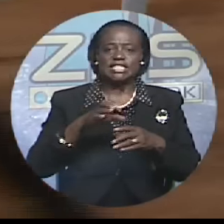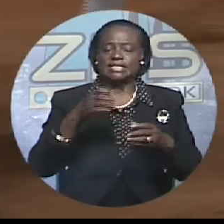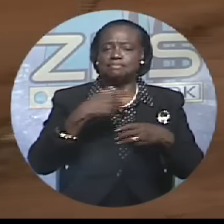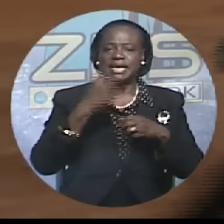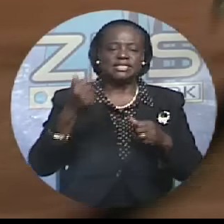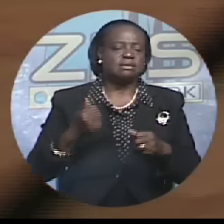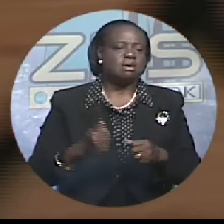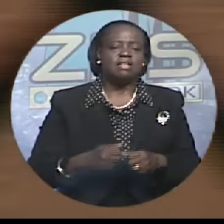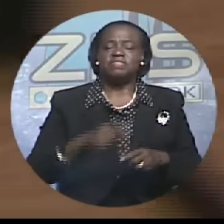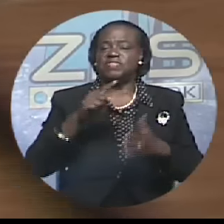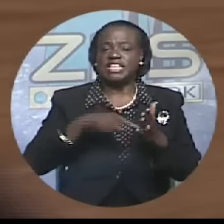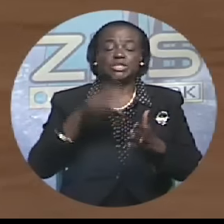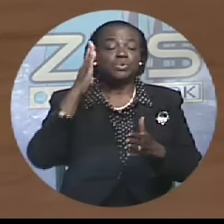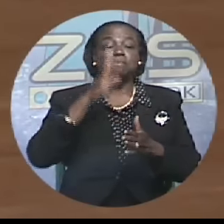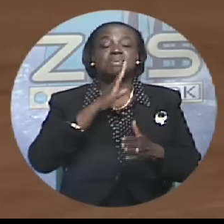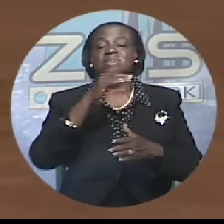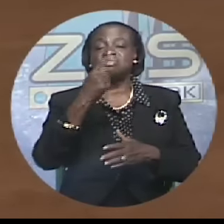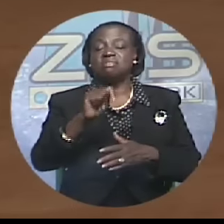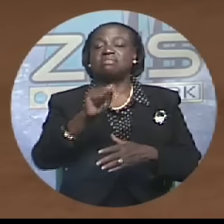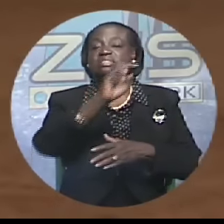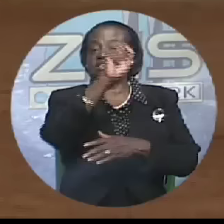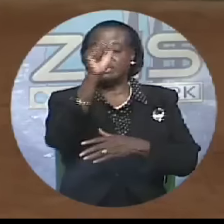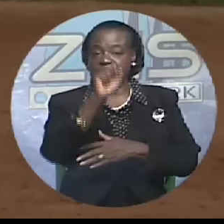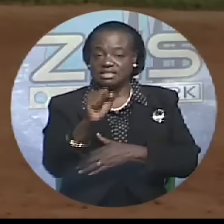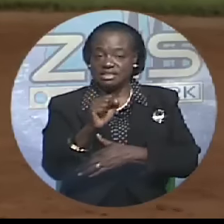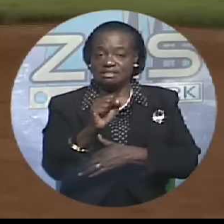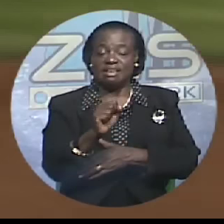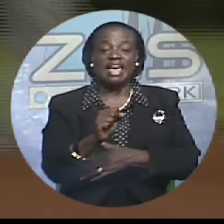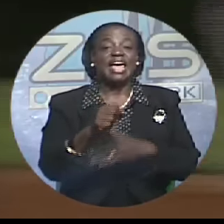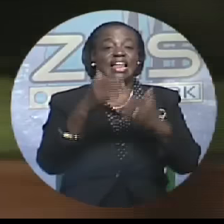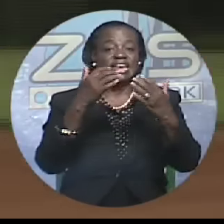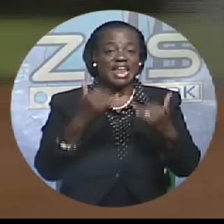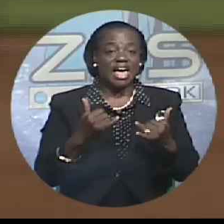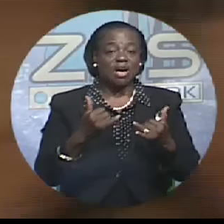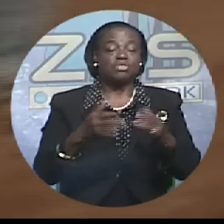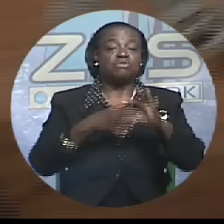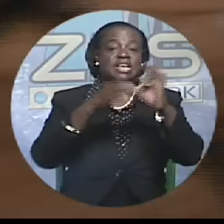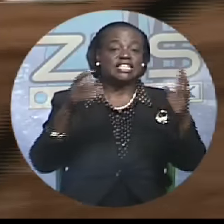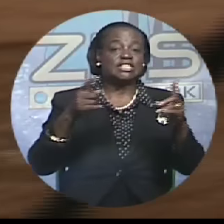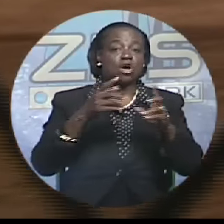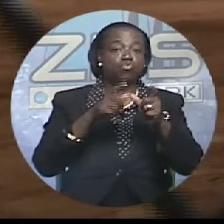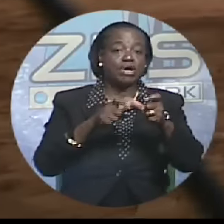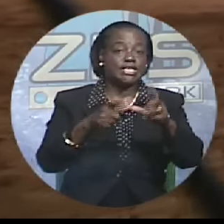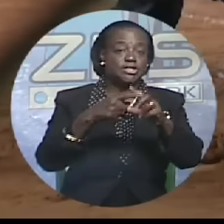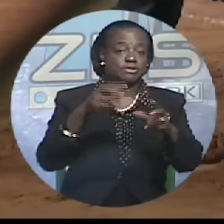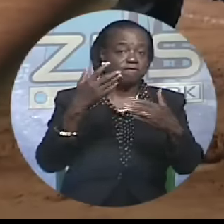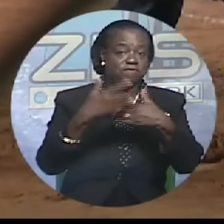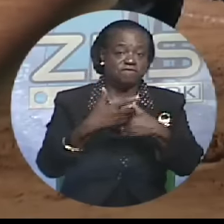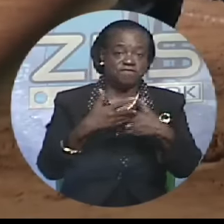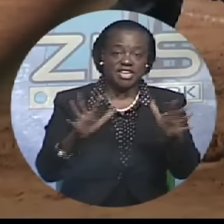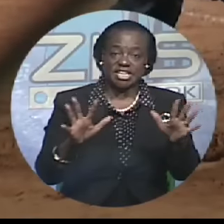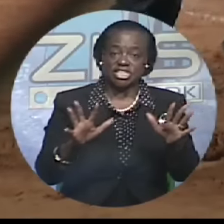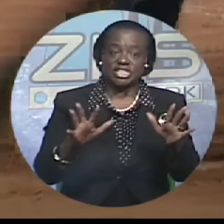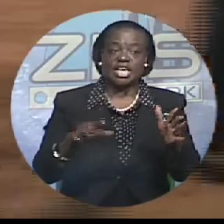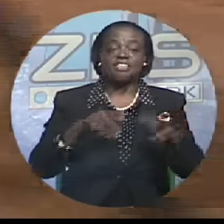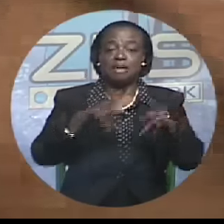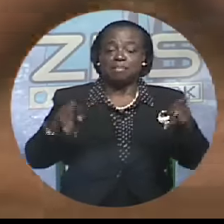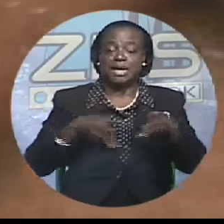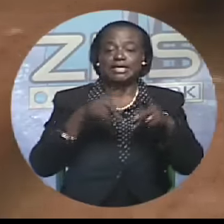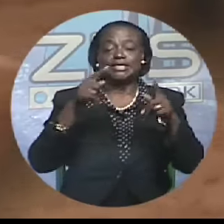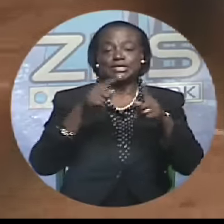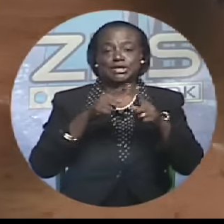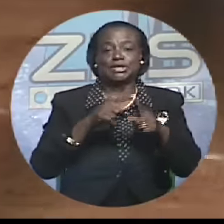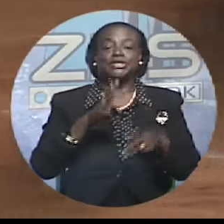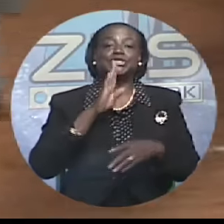Mix. This is going to be the season. This is now, this is the race to the finish, this is the place to be. Teams are back on the mound and will